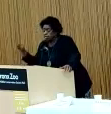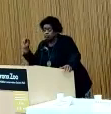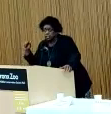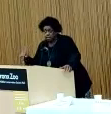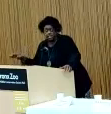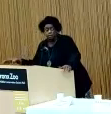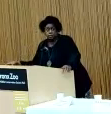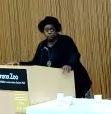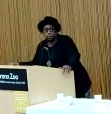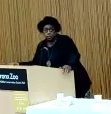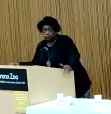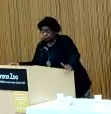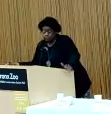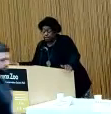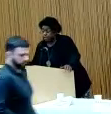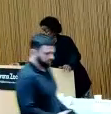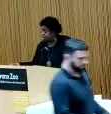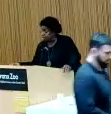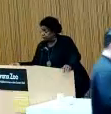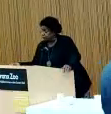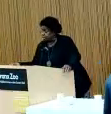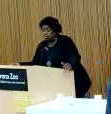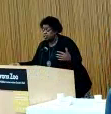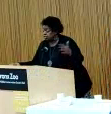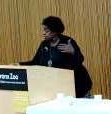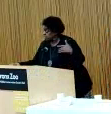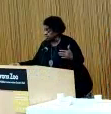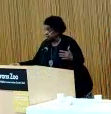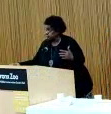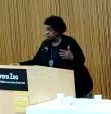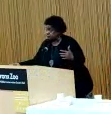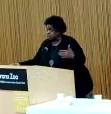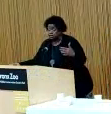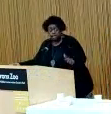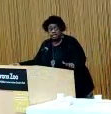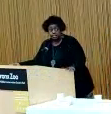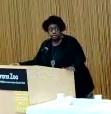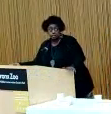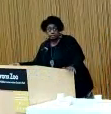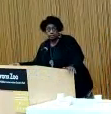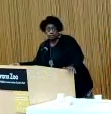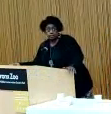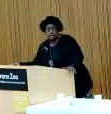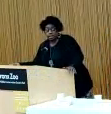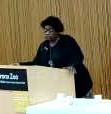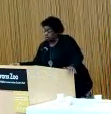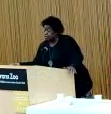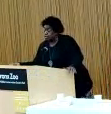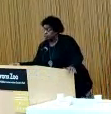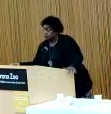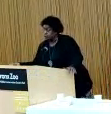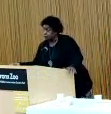are responsible for the fair housing loss it's not just us it's our clients and